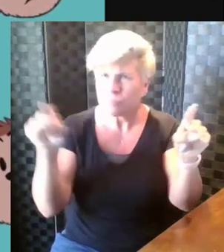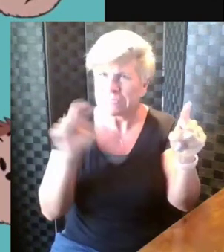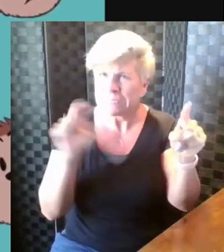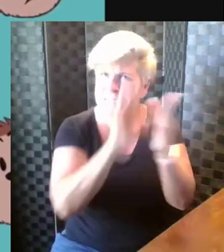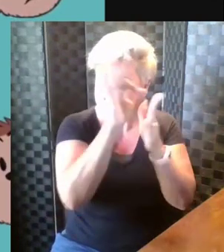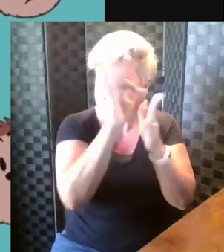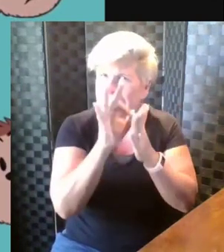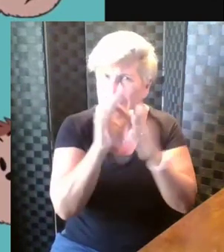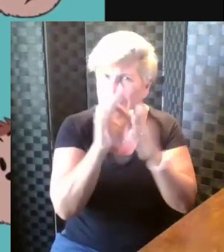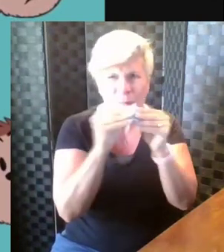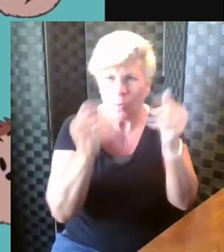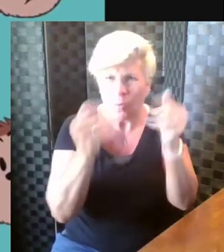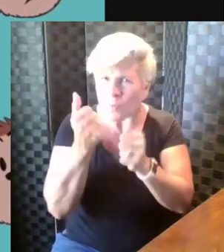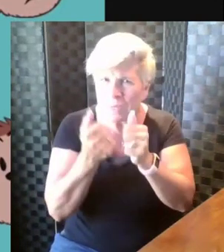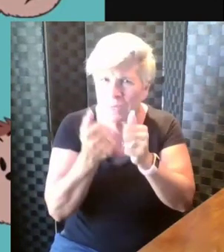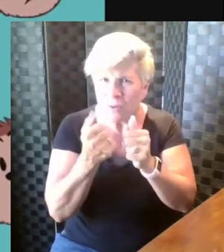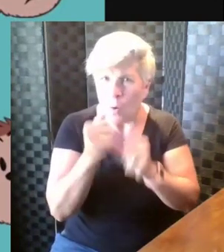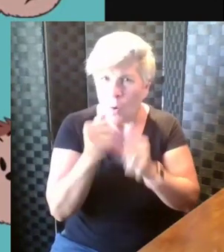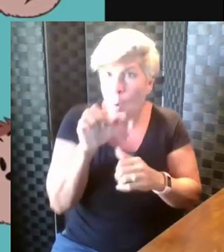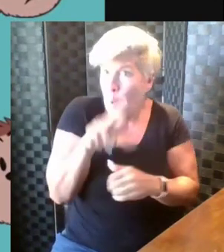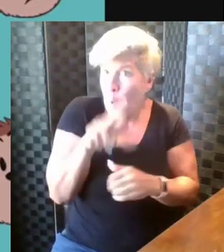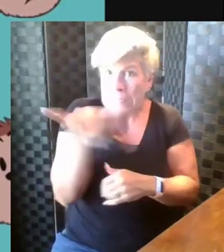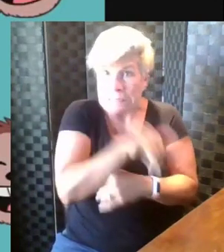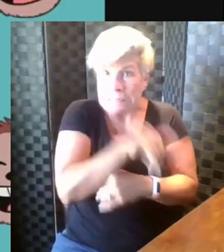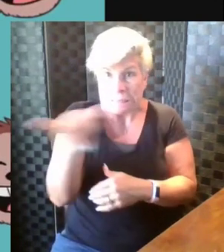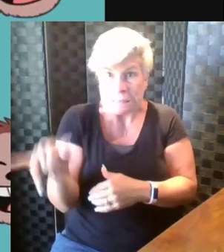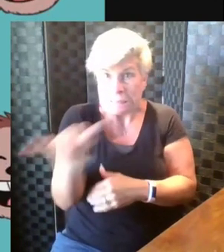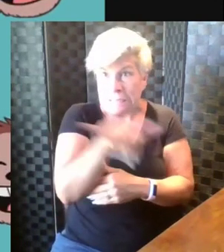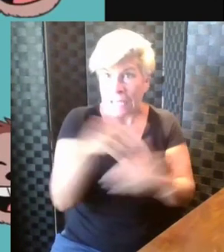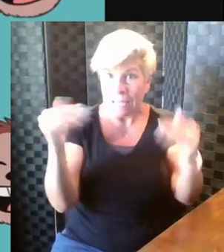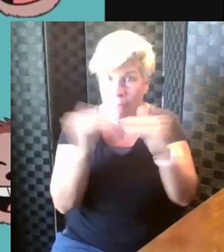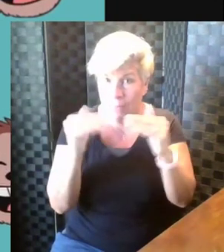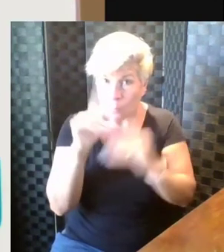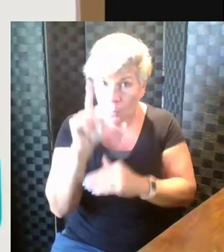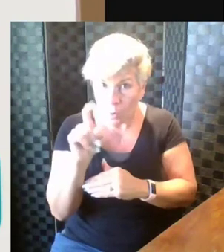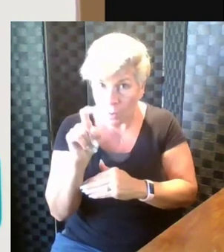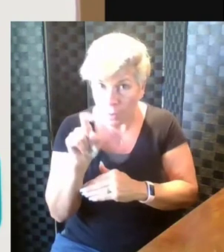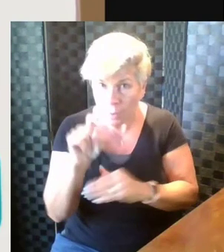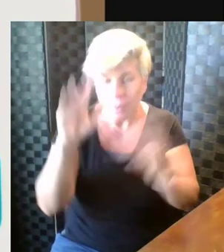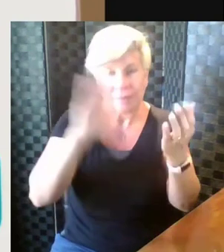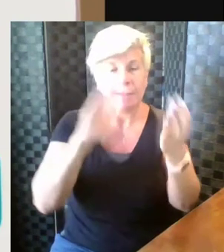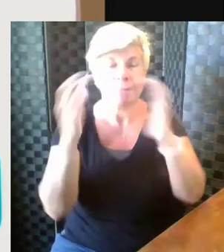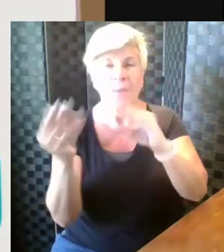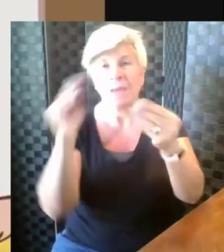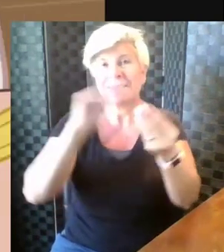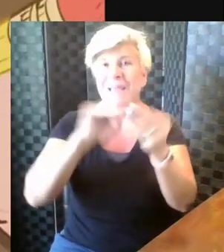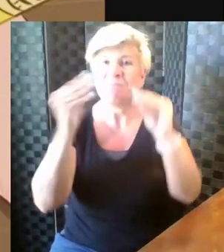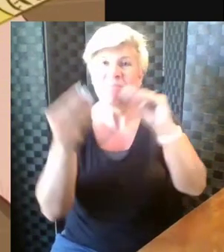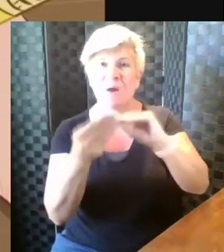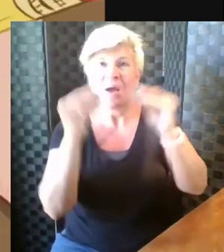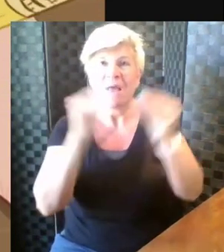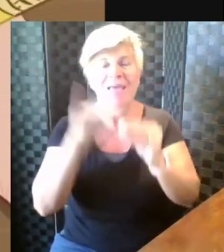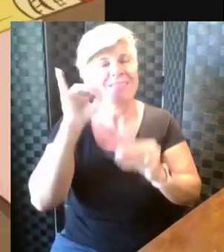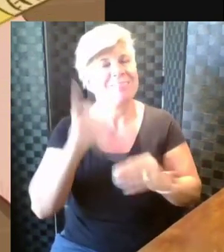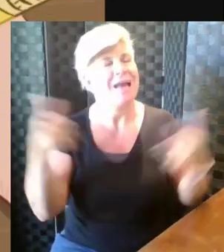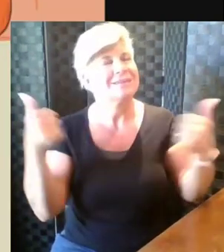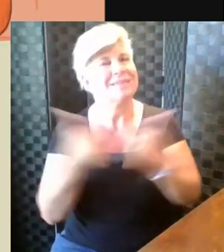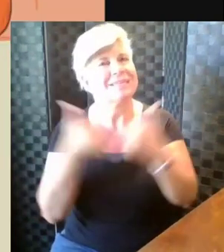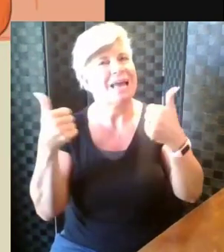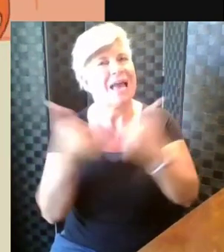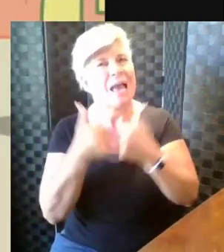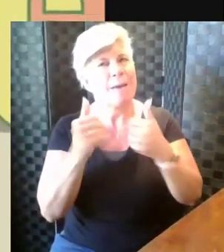count? Or do they have the same amount? Comparing numbers, That's the